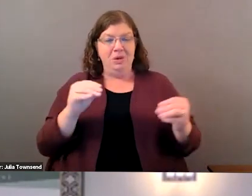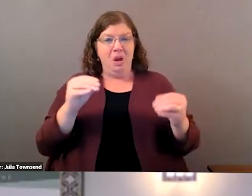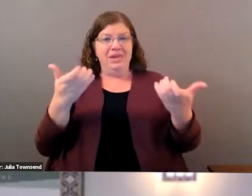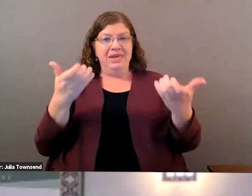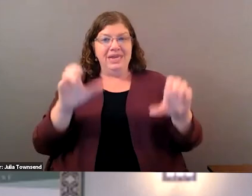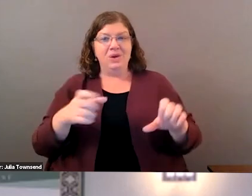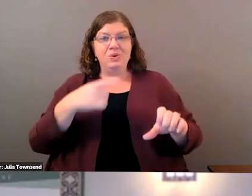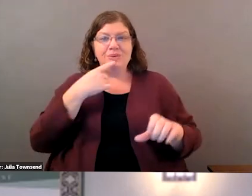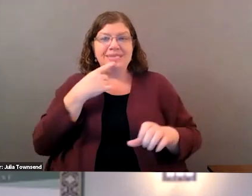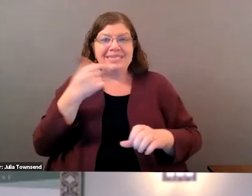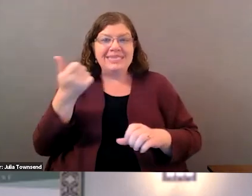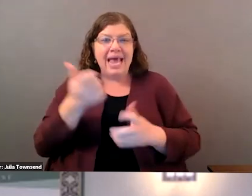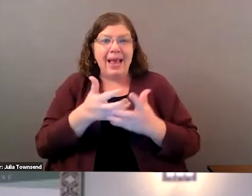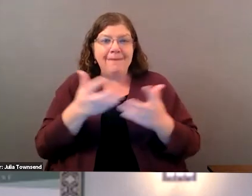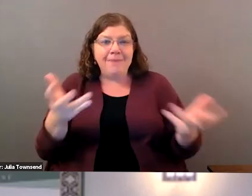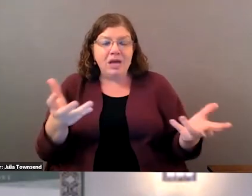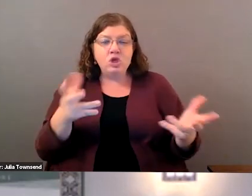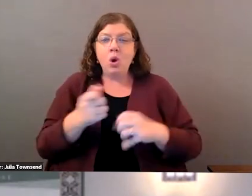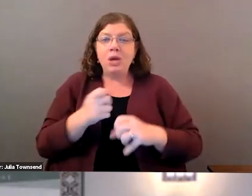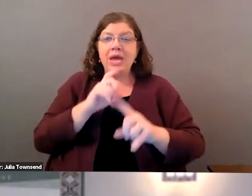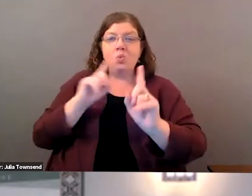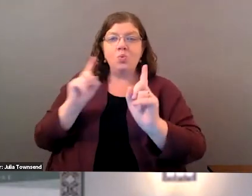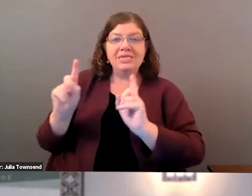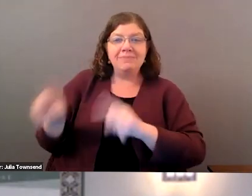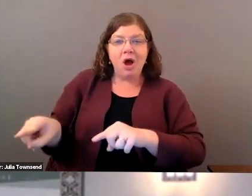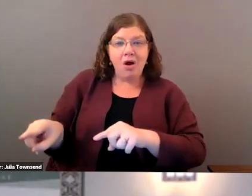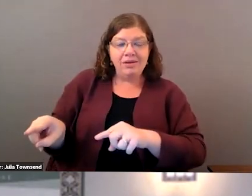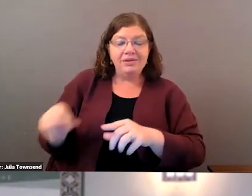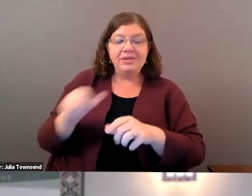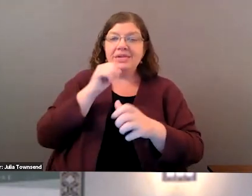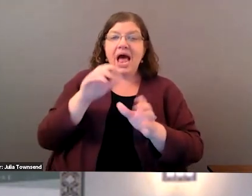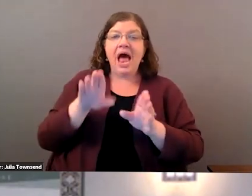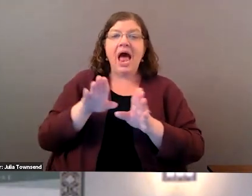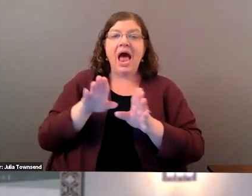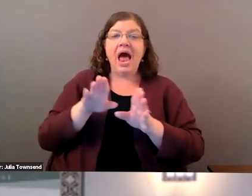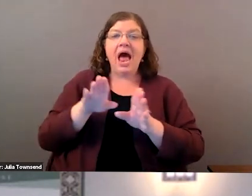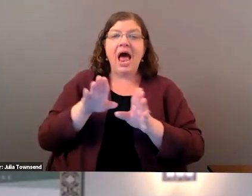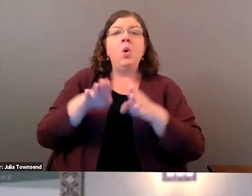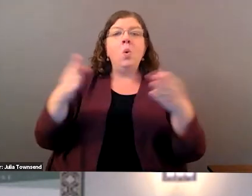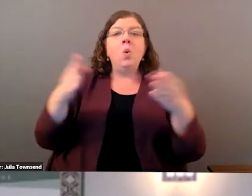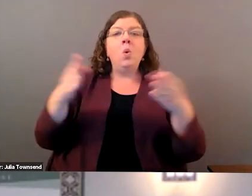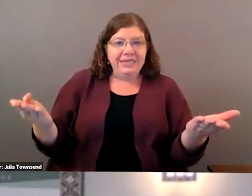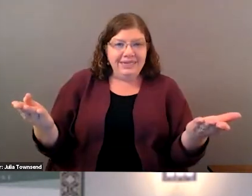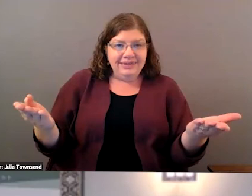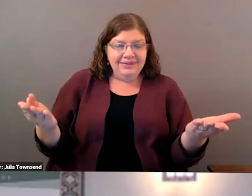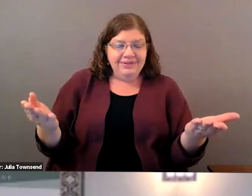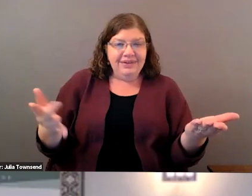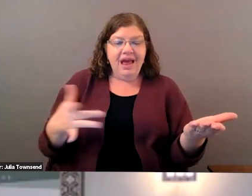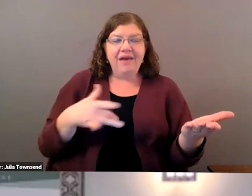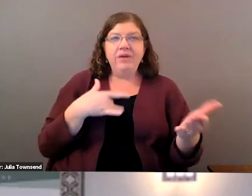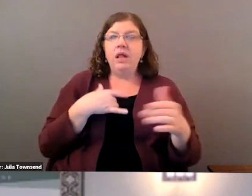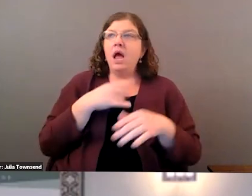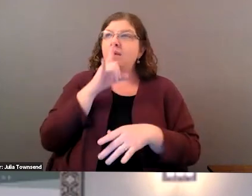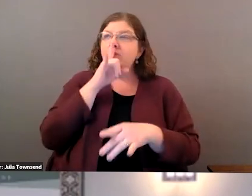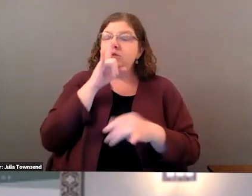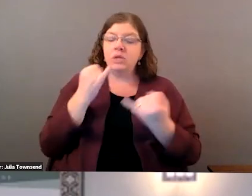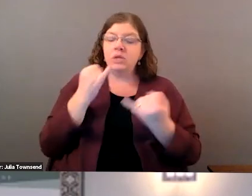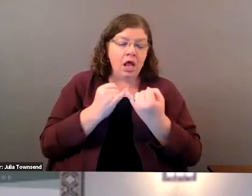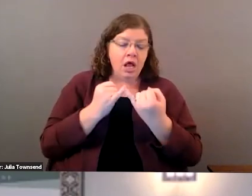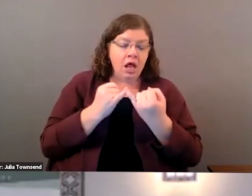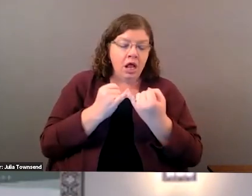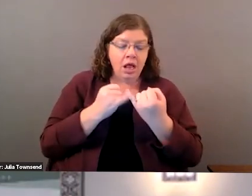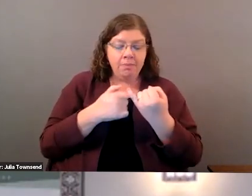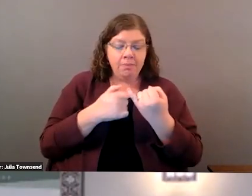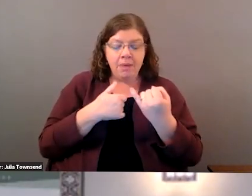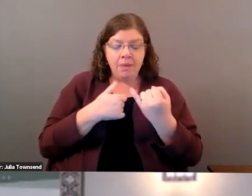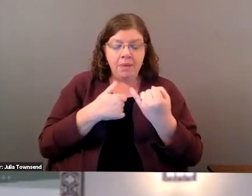the response loop. So there's not enough openness there, and you feel like you're just talking to yourself about something